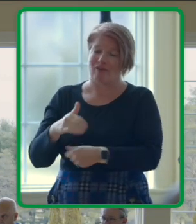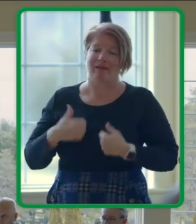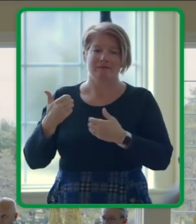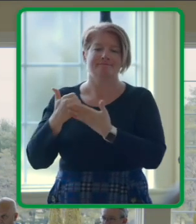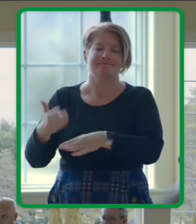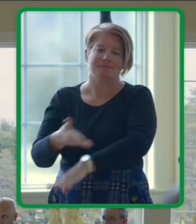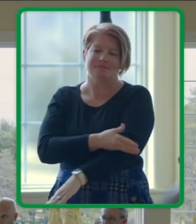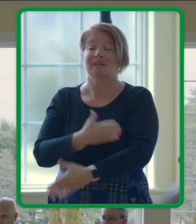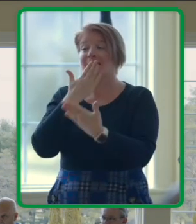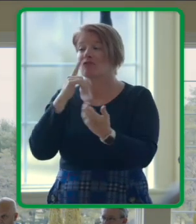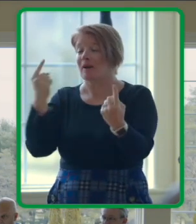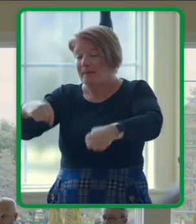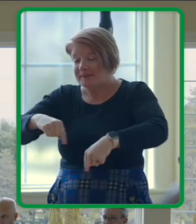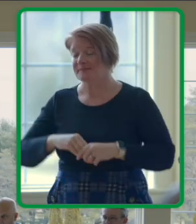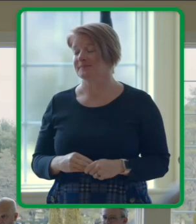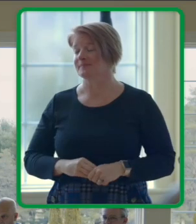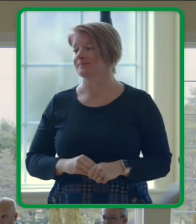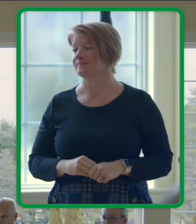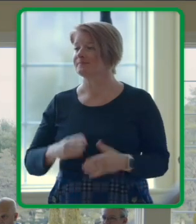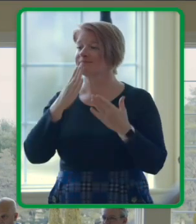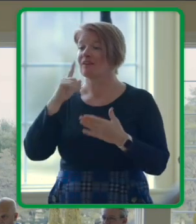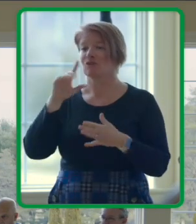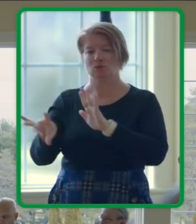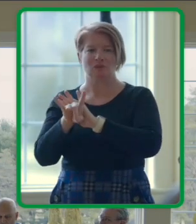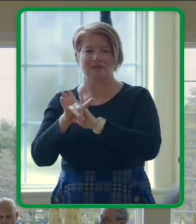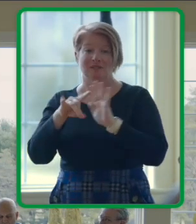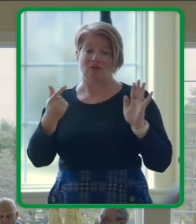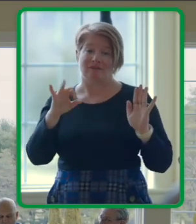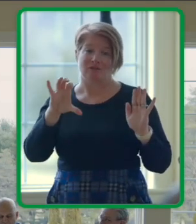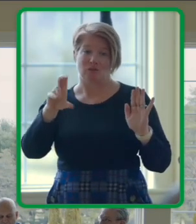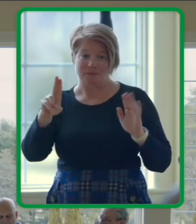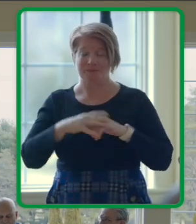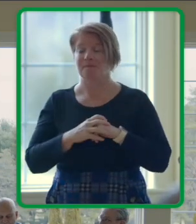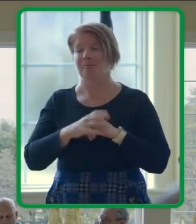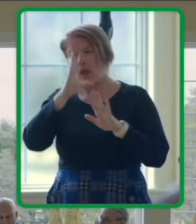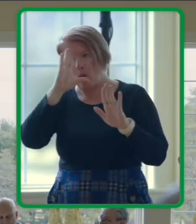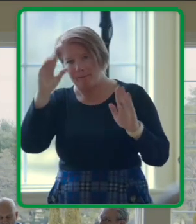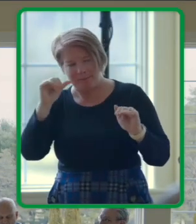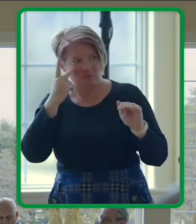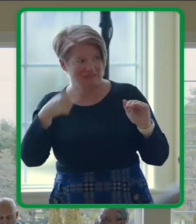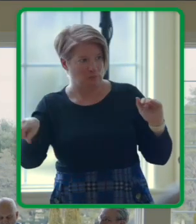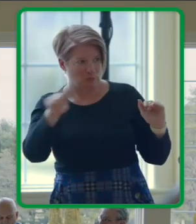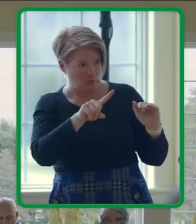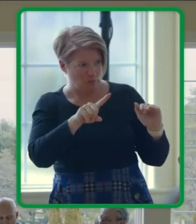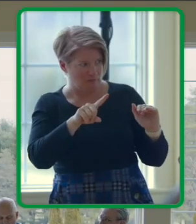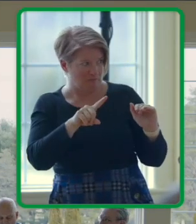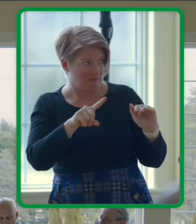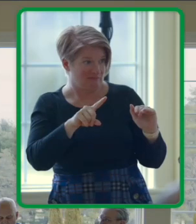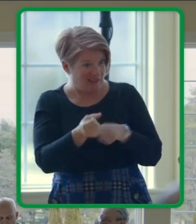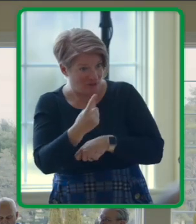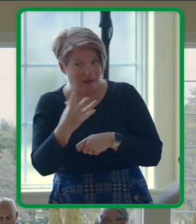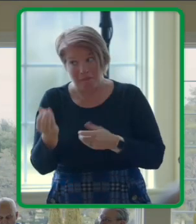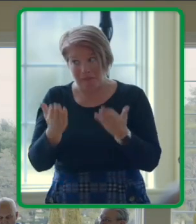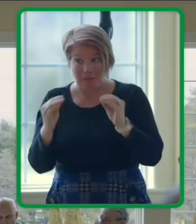So thank you for being here. Thank you for choosing Greylock. I really hope to see everyone here and more at next